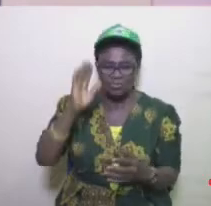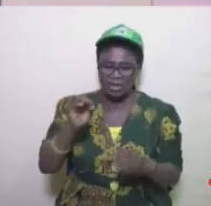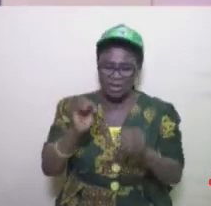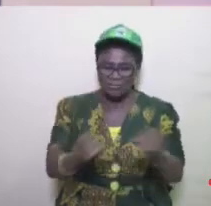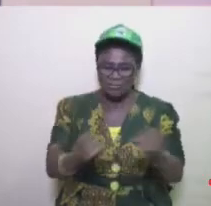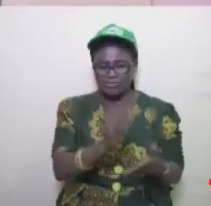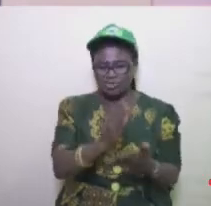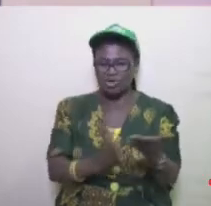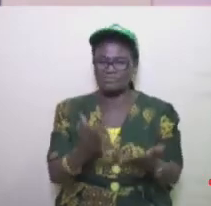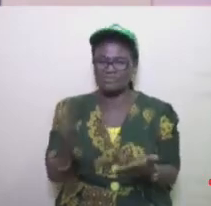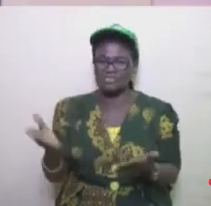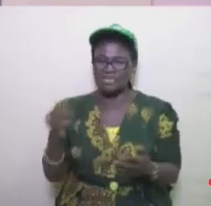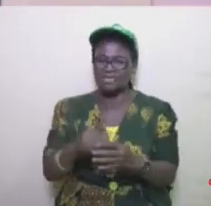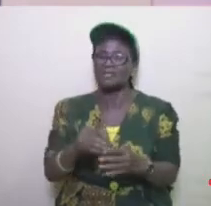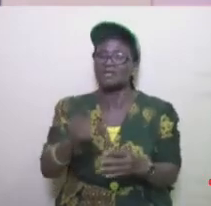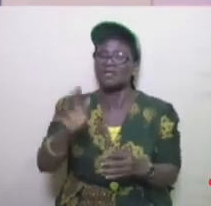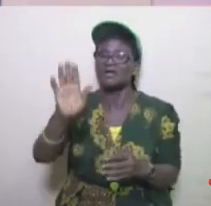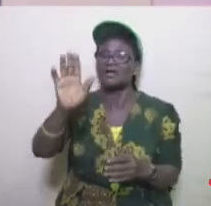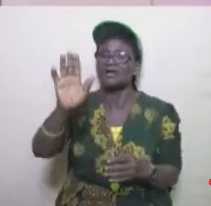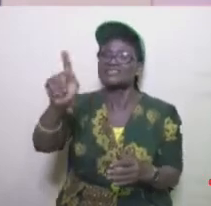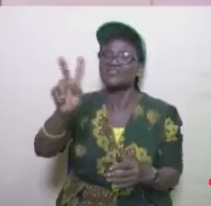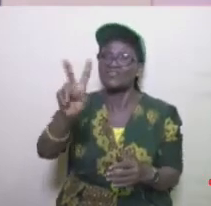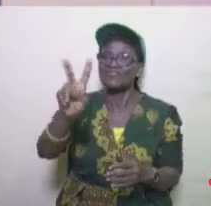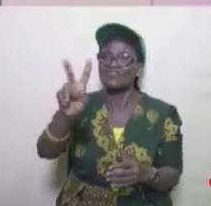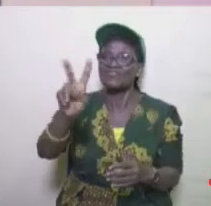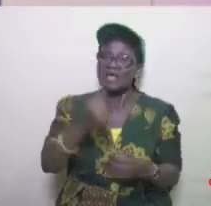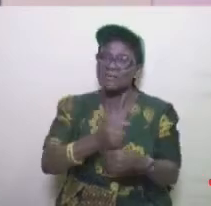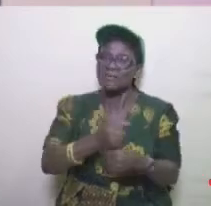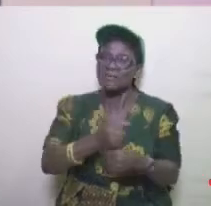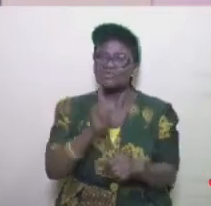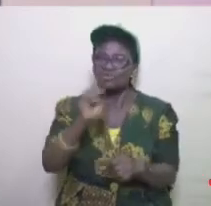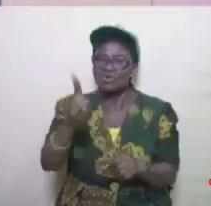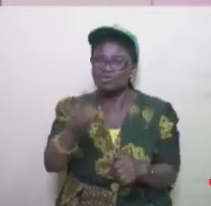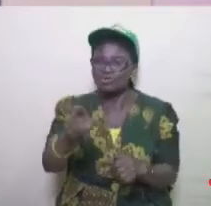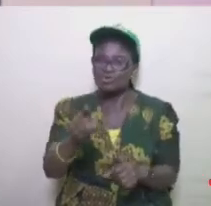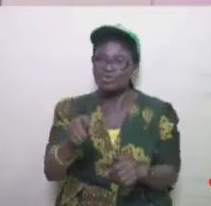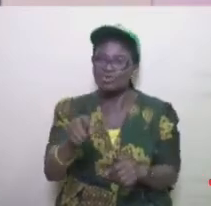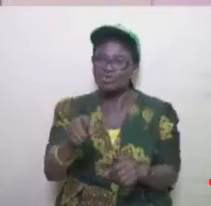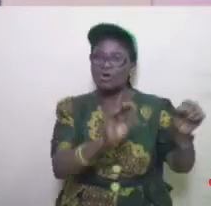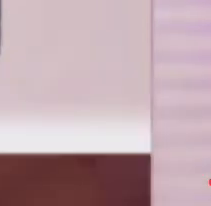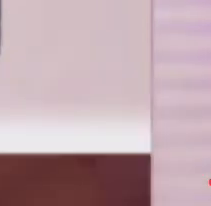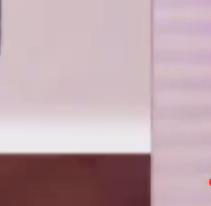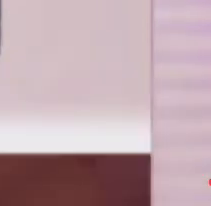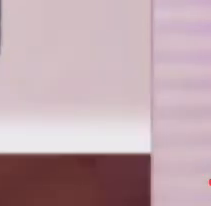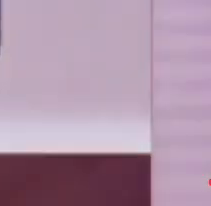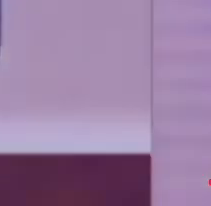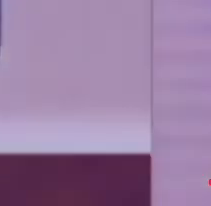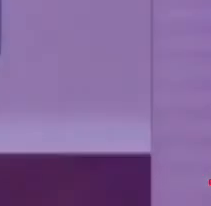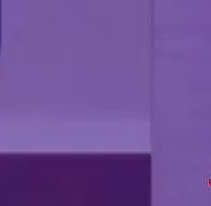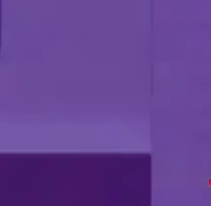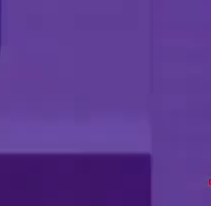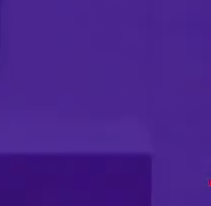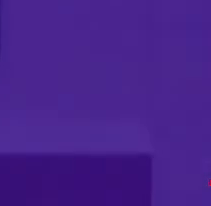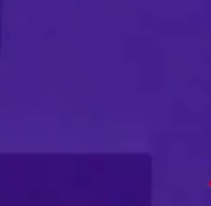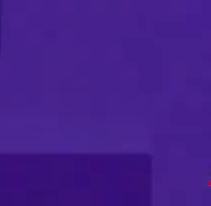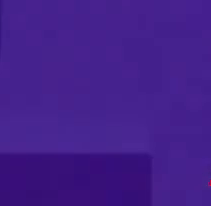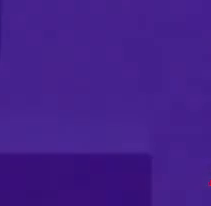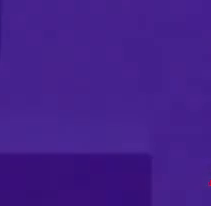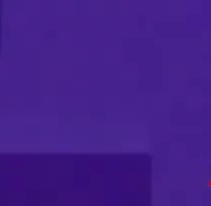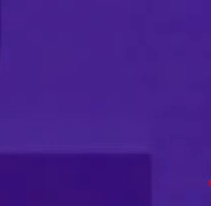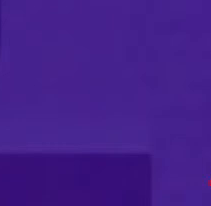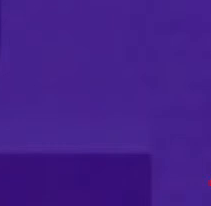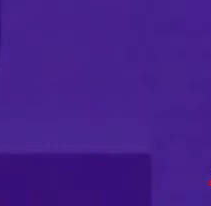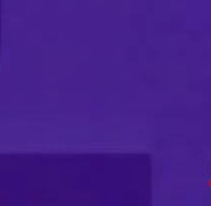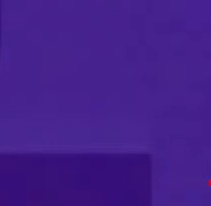on the screen. Make sure you drop your offering. But at the same time, let me say a word of prayer. Father, everyone who packaged their offering and